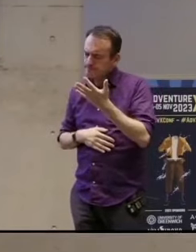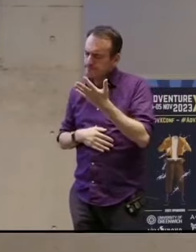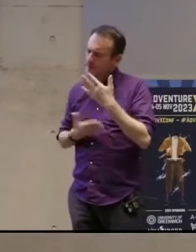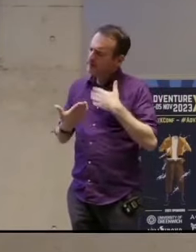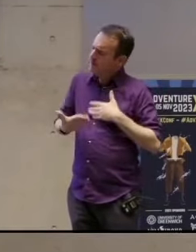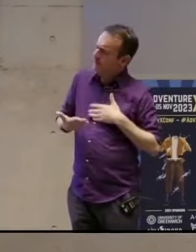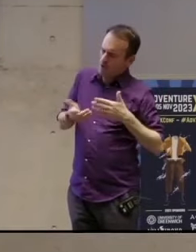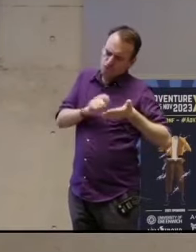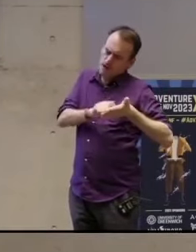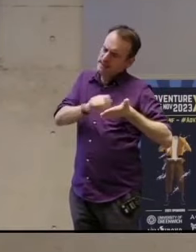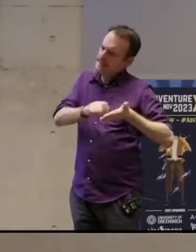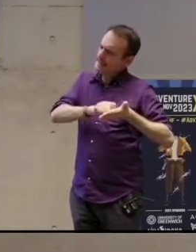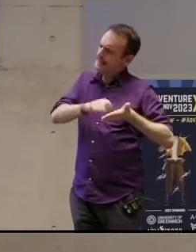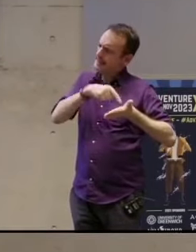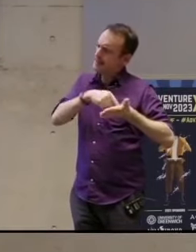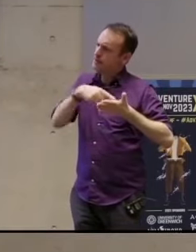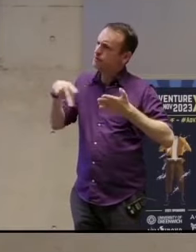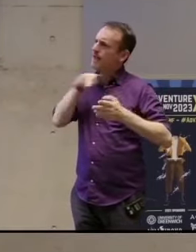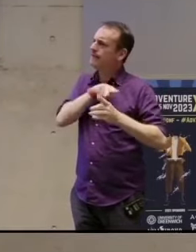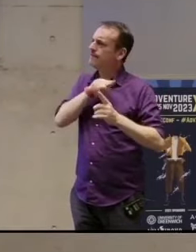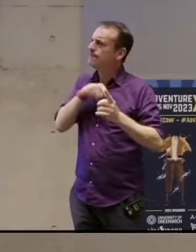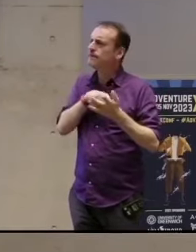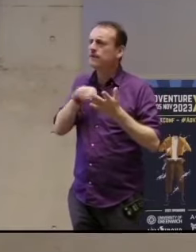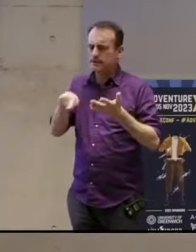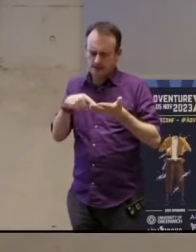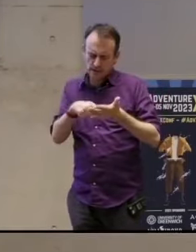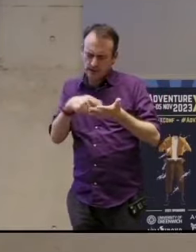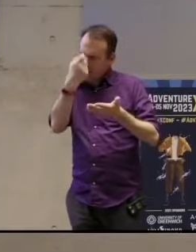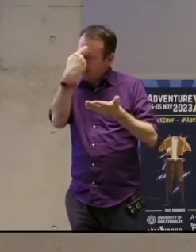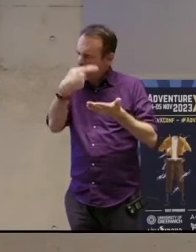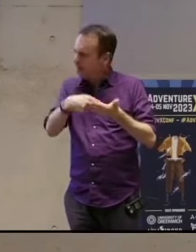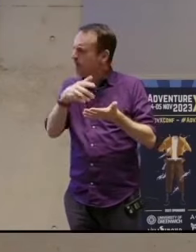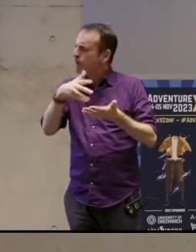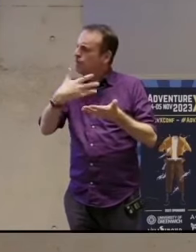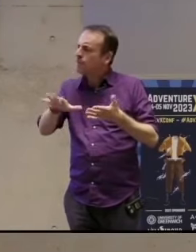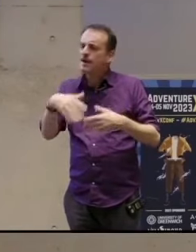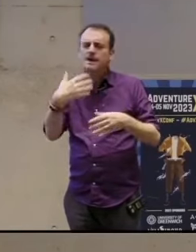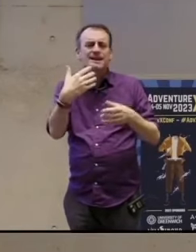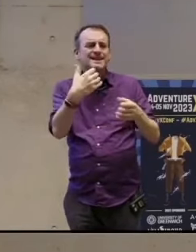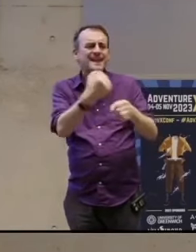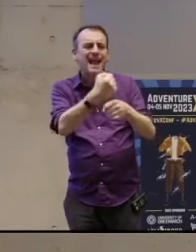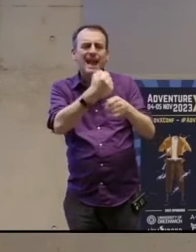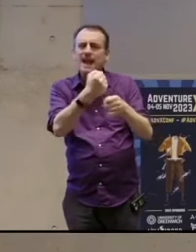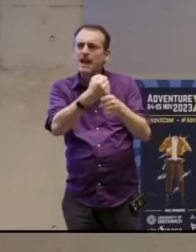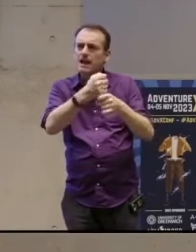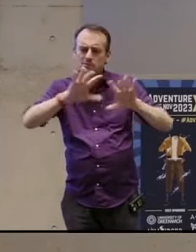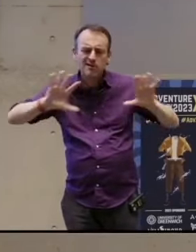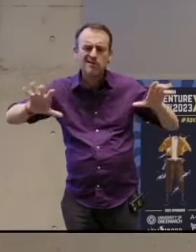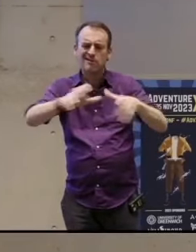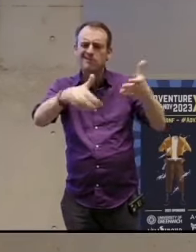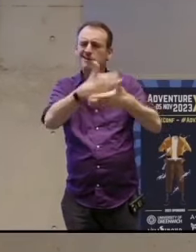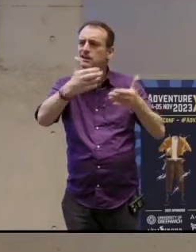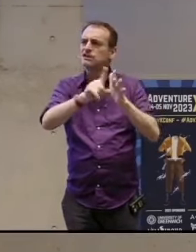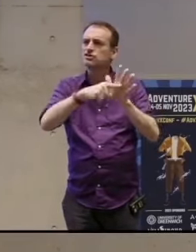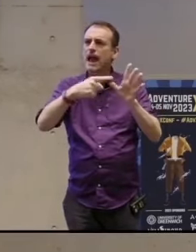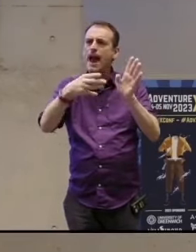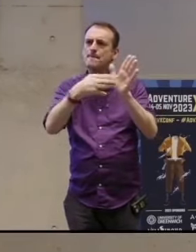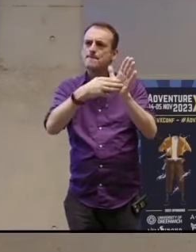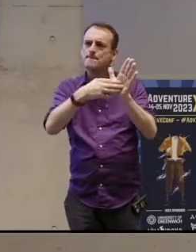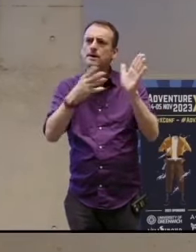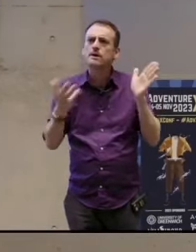writing perspective. You said some of these ideas originated from game jams. So I was just wondering if you could share a little bit